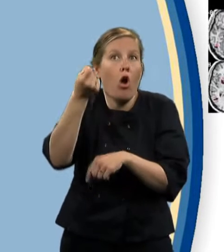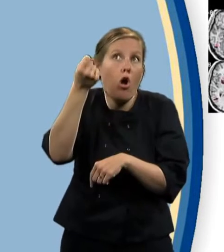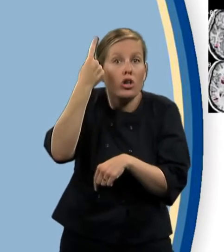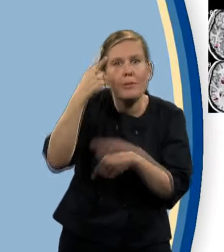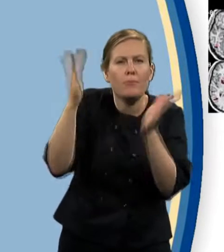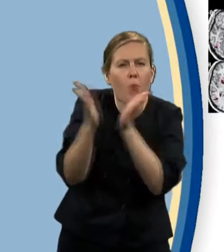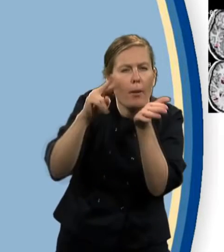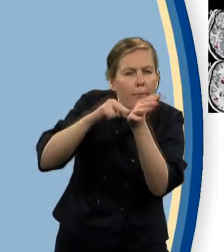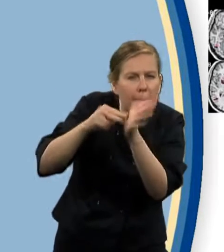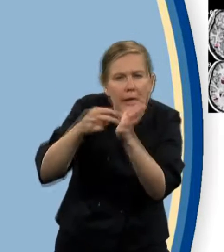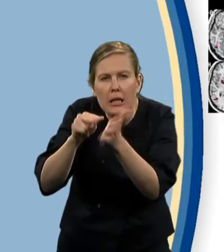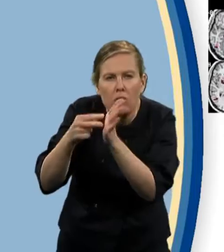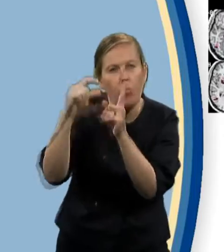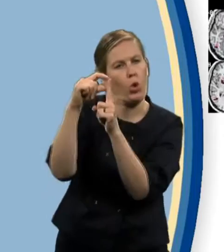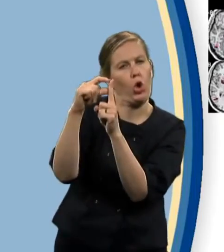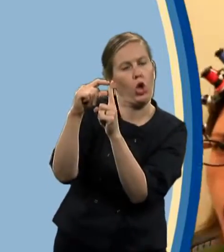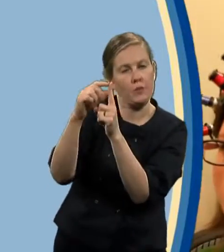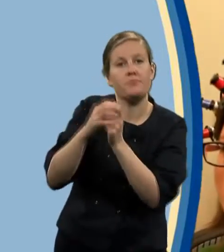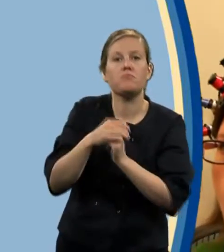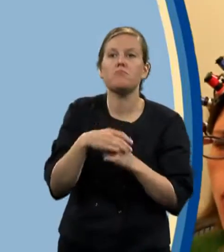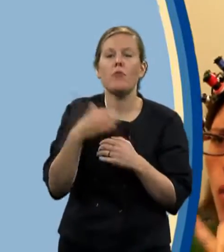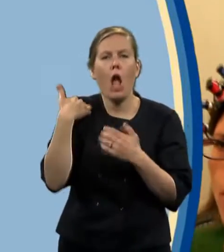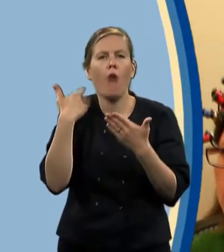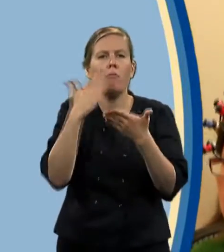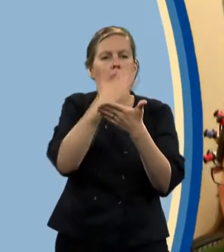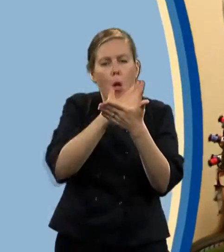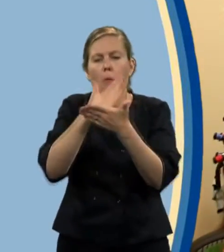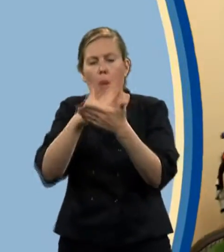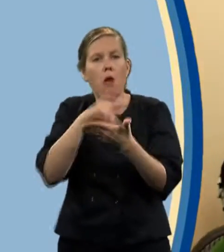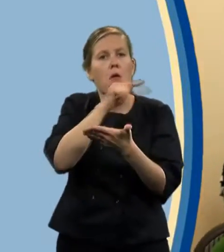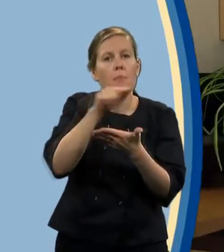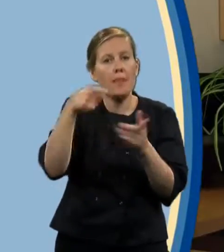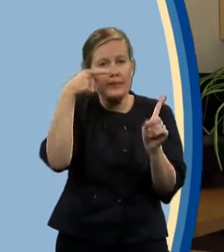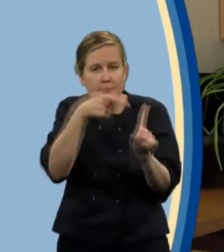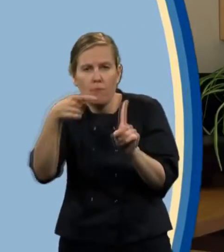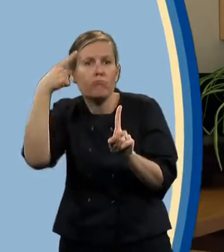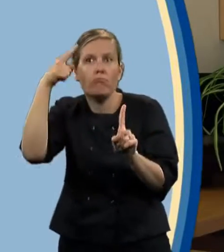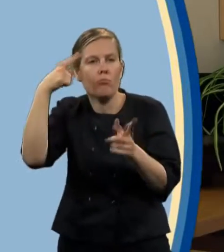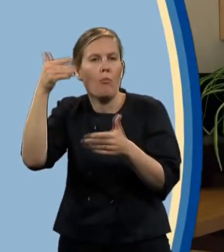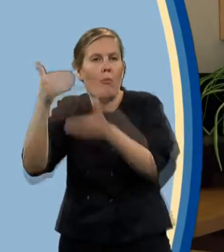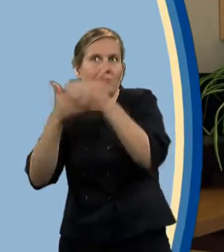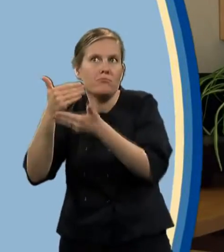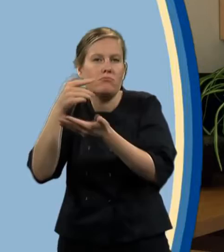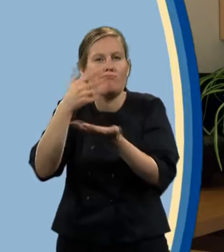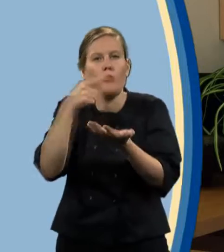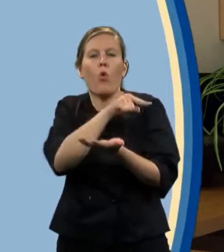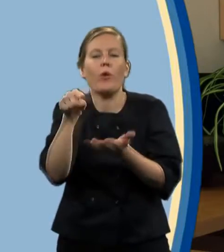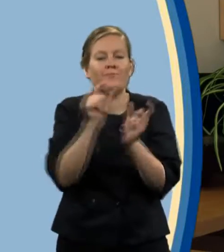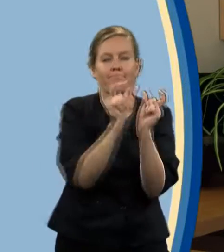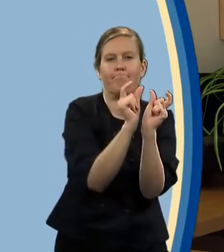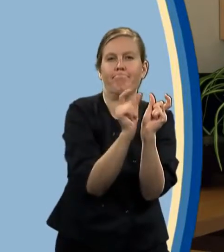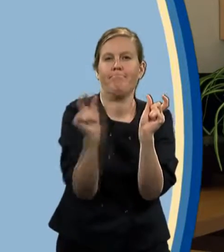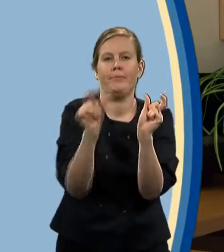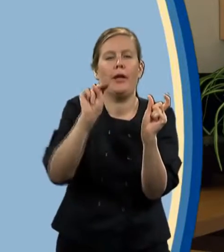there's very specific tissue dedicated to how we understand the meanings, the small meanings in words. And there's very specific parts dedicated